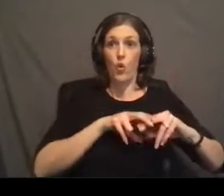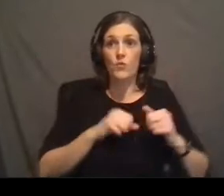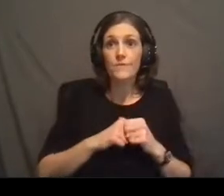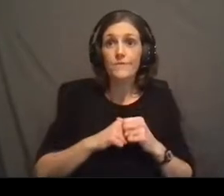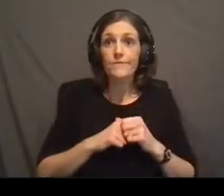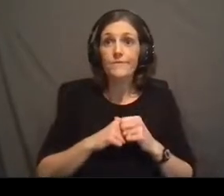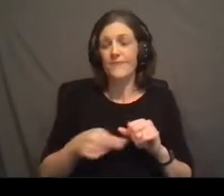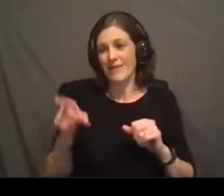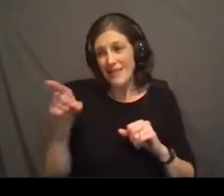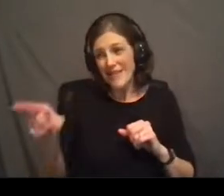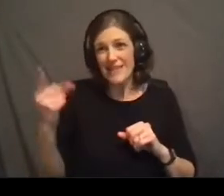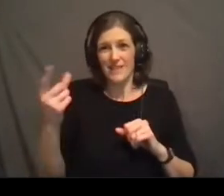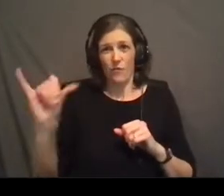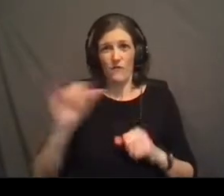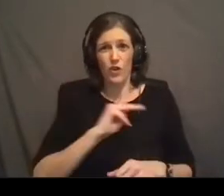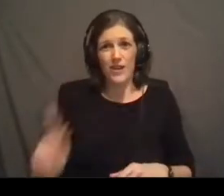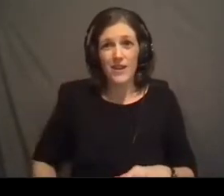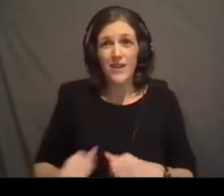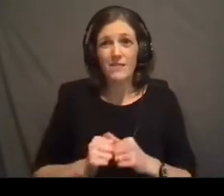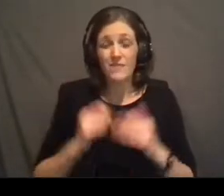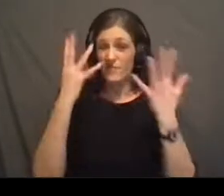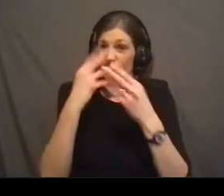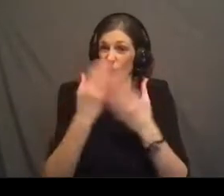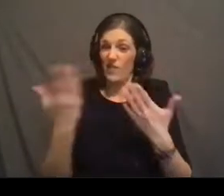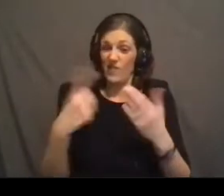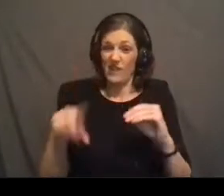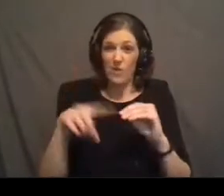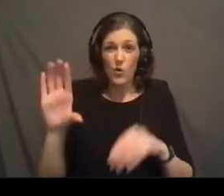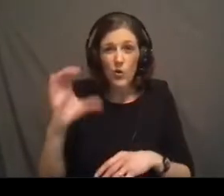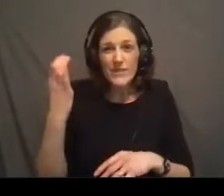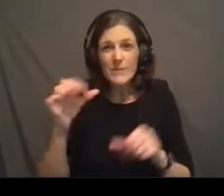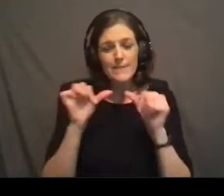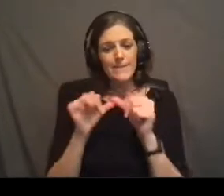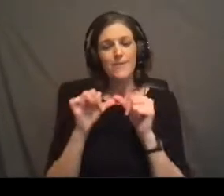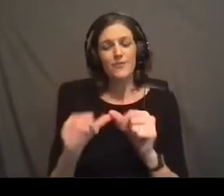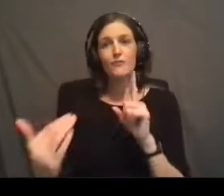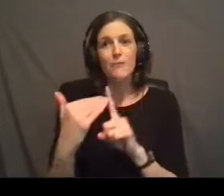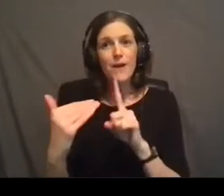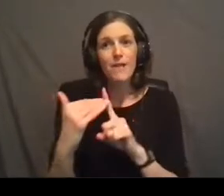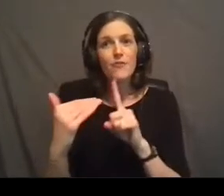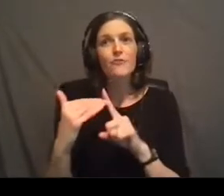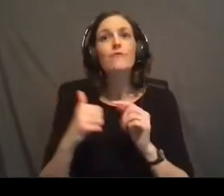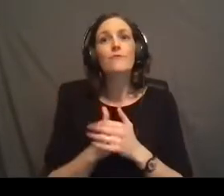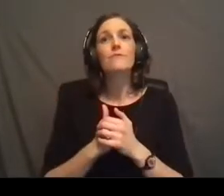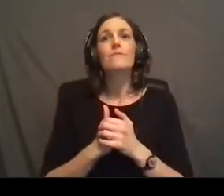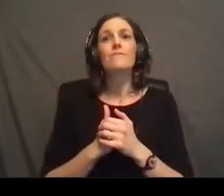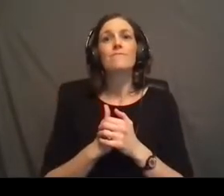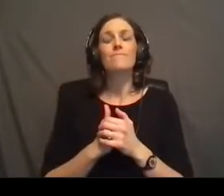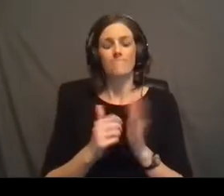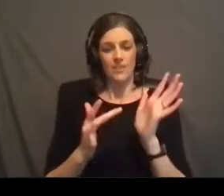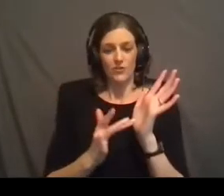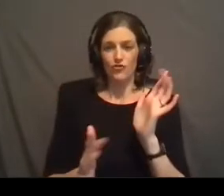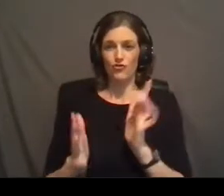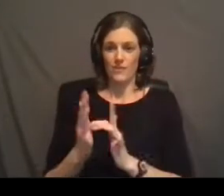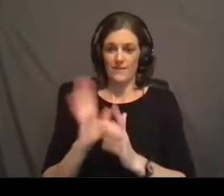because he is the forever king. And the beautiful thing about Christmas is this constant reminder is that Jesus,